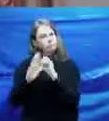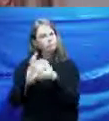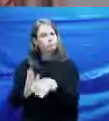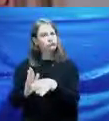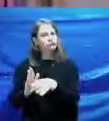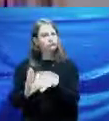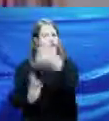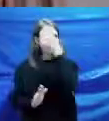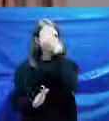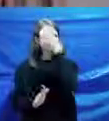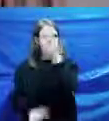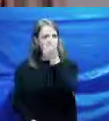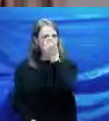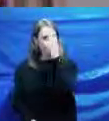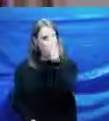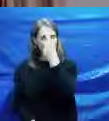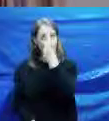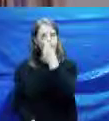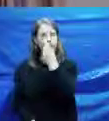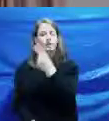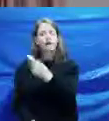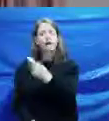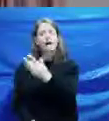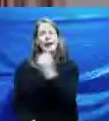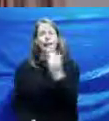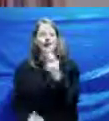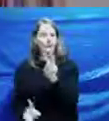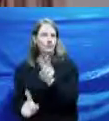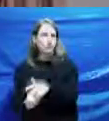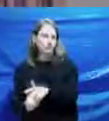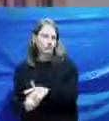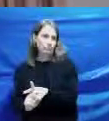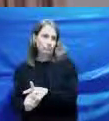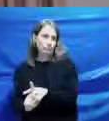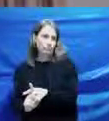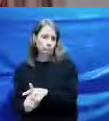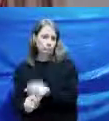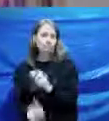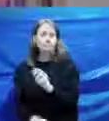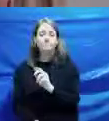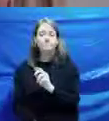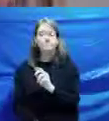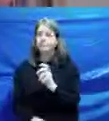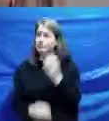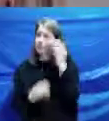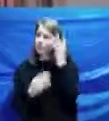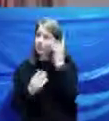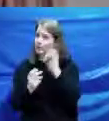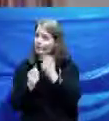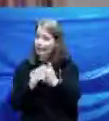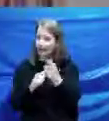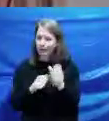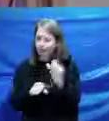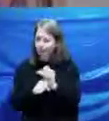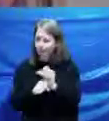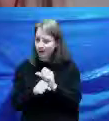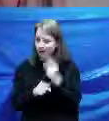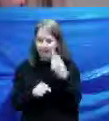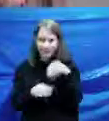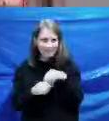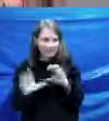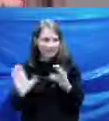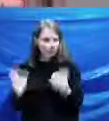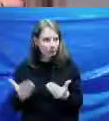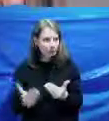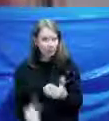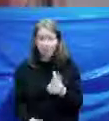important, which is the rich application. And so if you can think about how this might happen in a classroom, you don't get really great